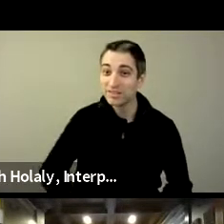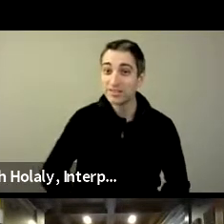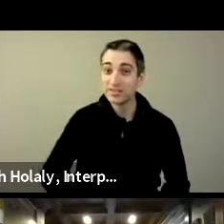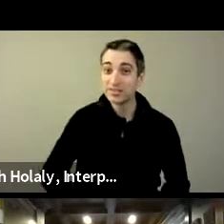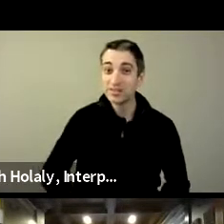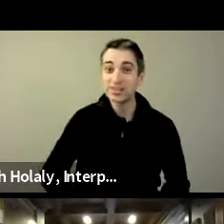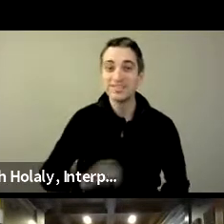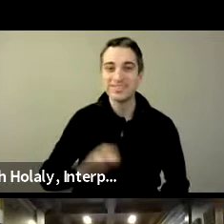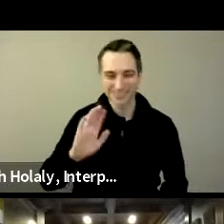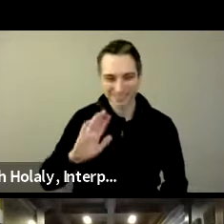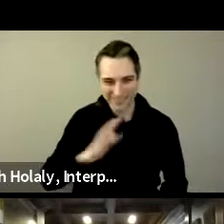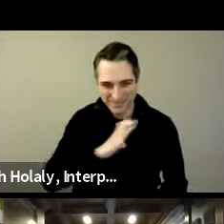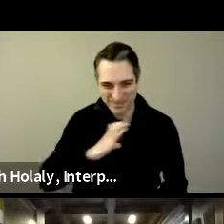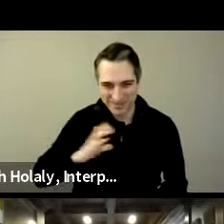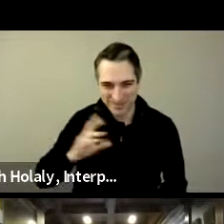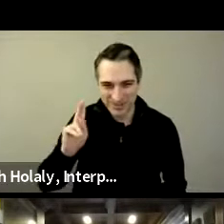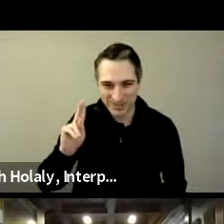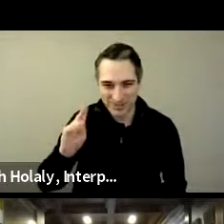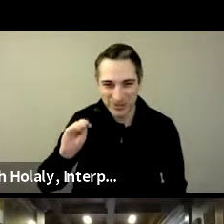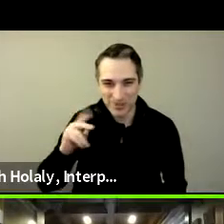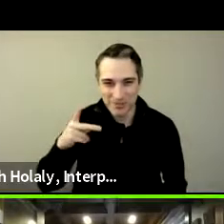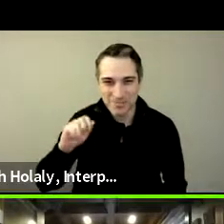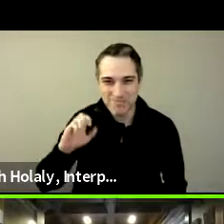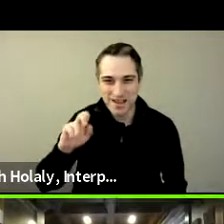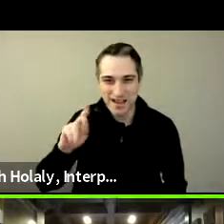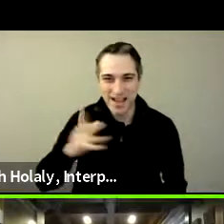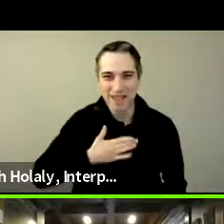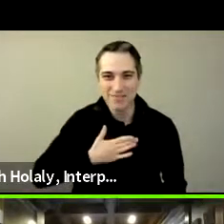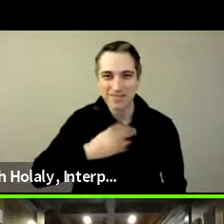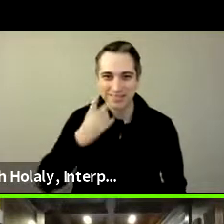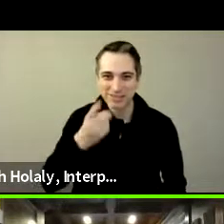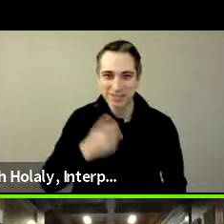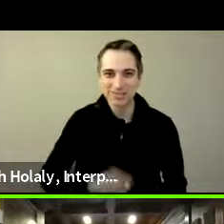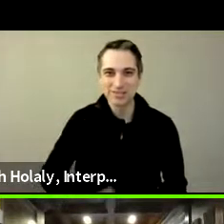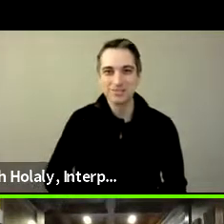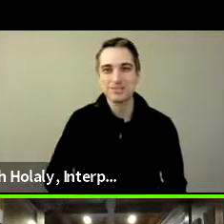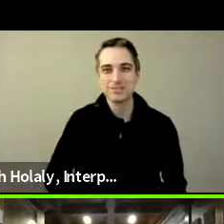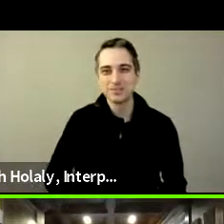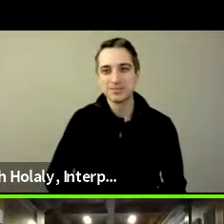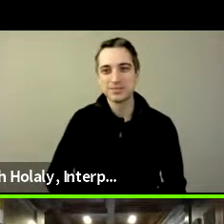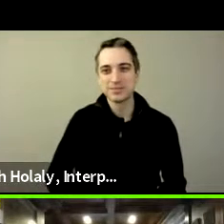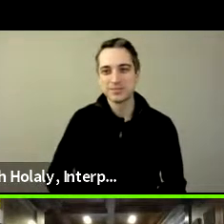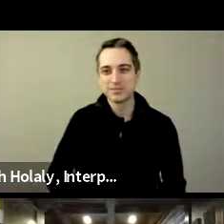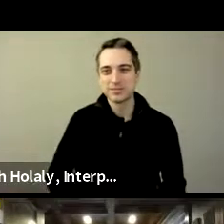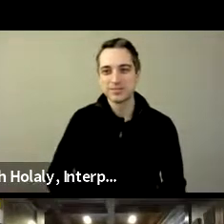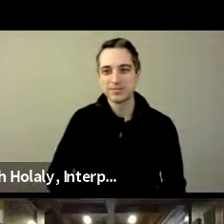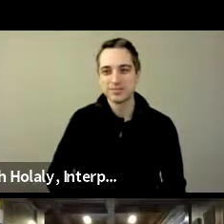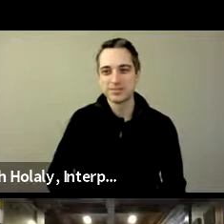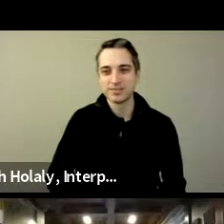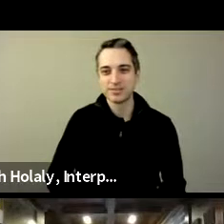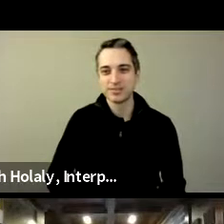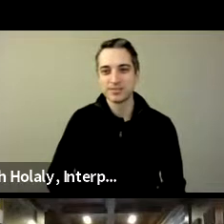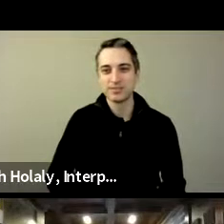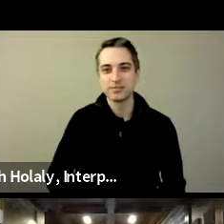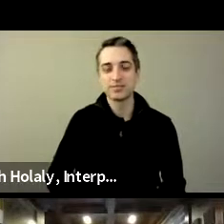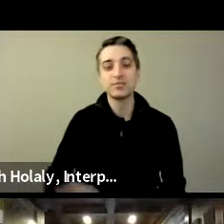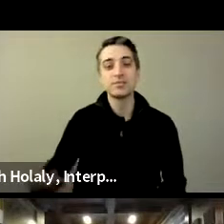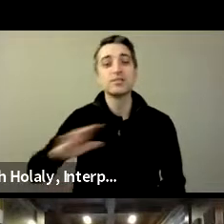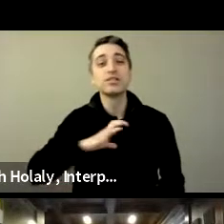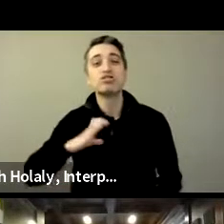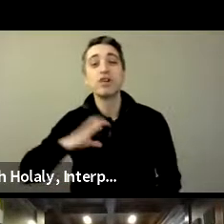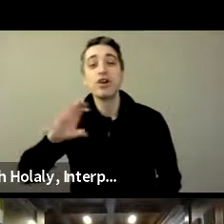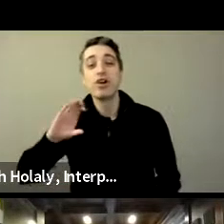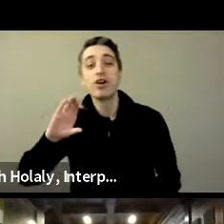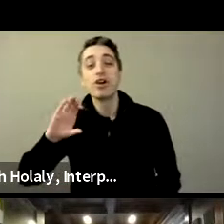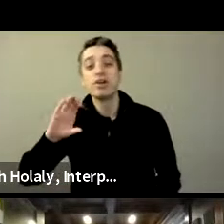Commissioner Kopeck, good to see you. I thought I understood that he would not be present today. I thought. Chair Clayton, this is Sean